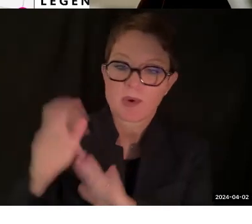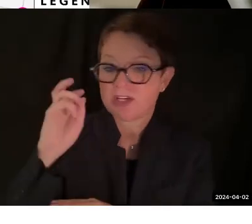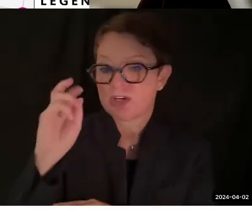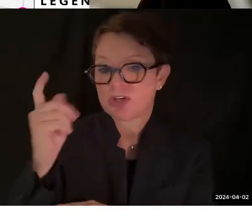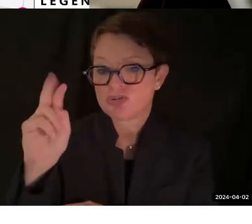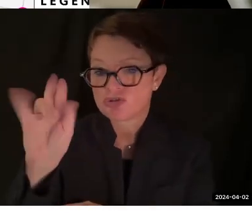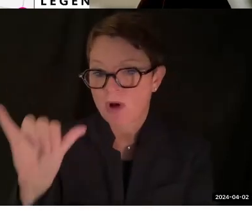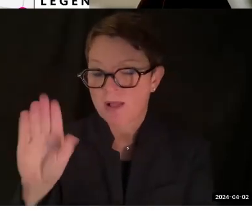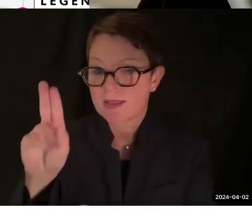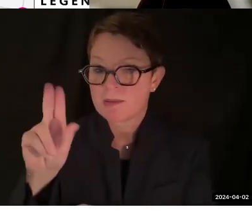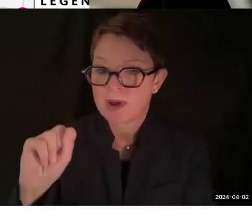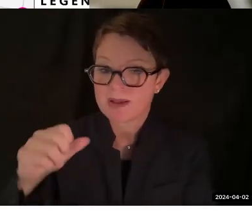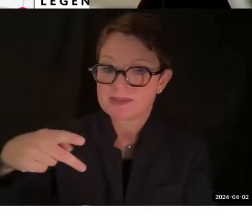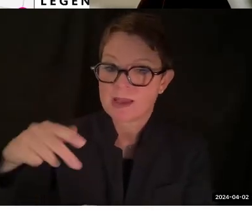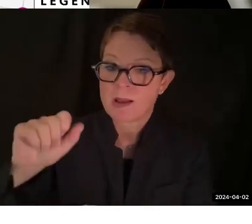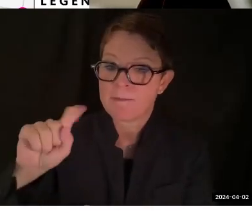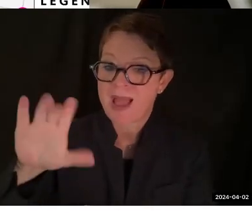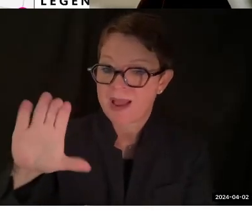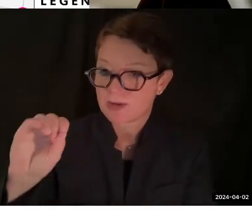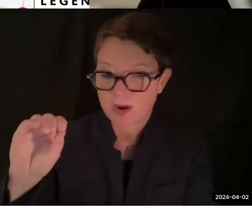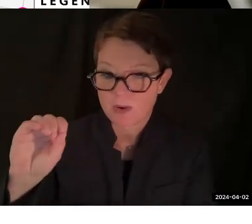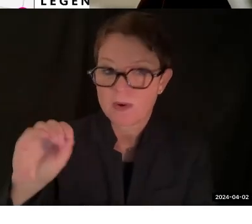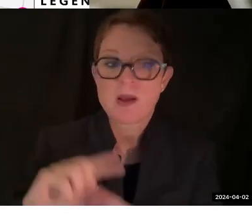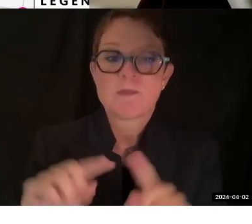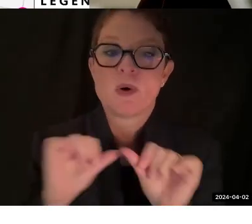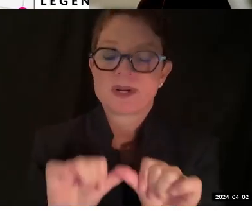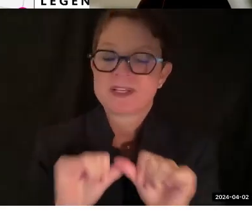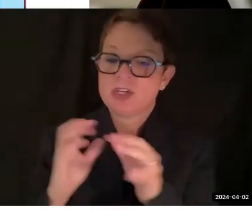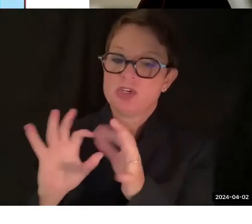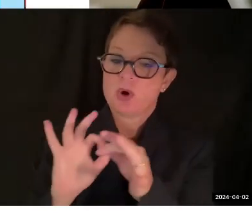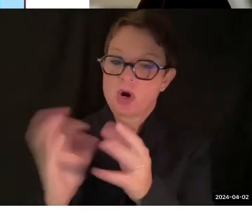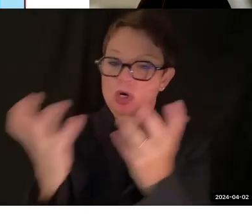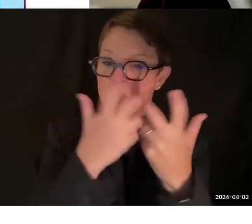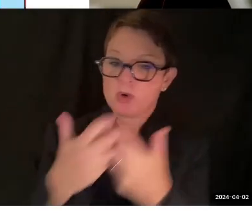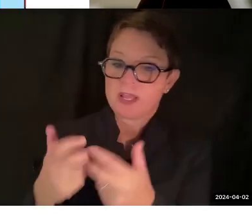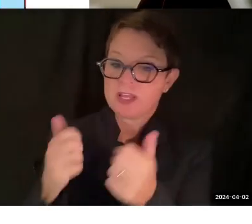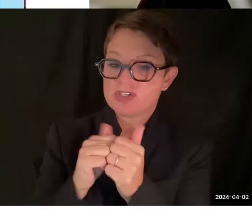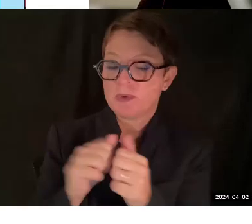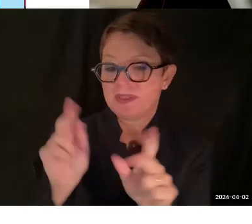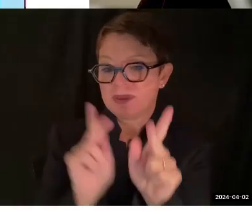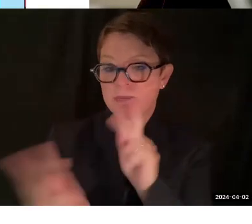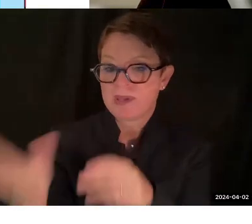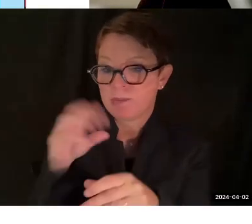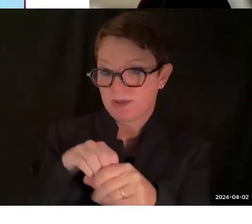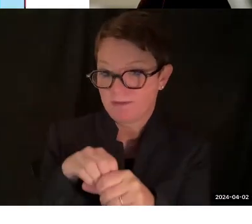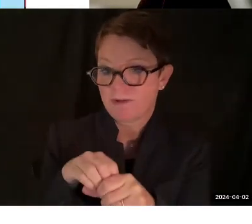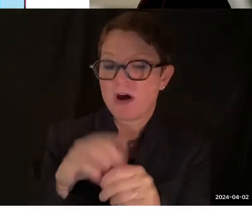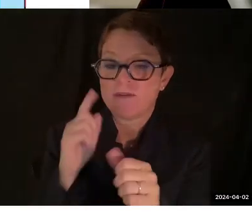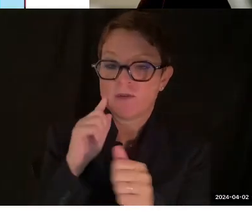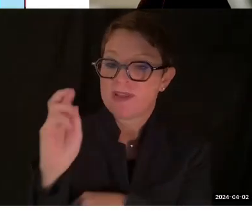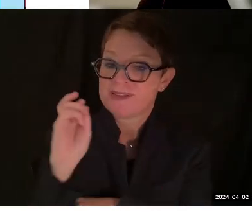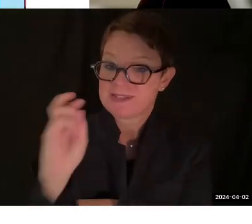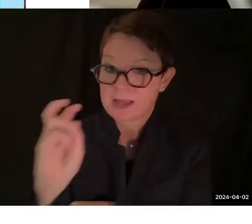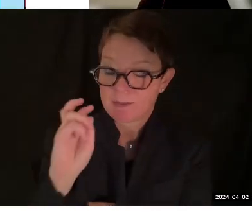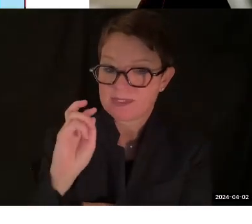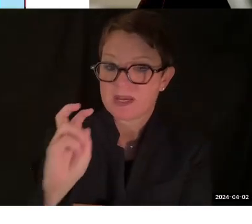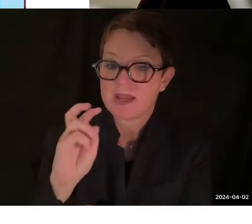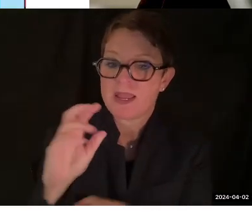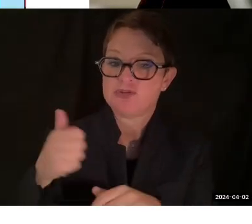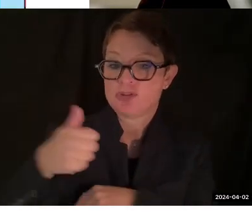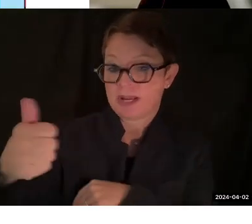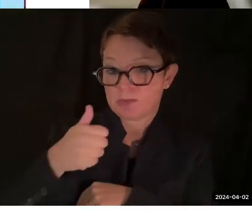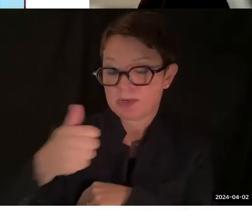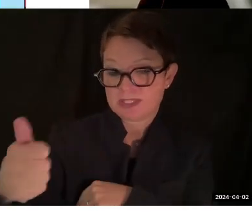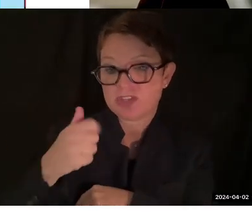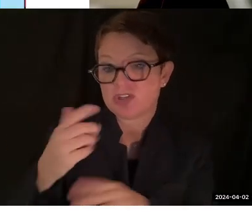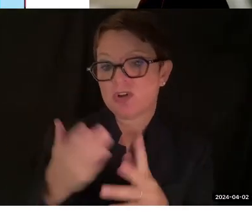bus, or PACO lines. And we will continue our coordination with the stakeholders throughout the project and the life of